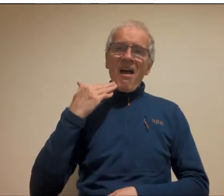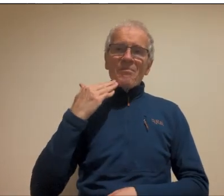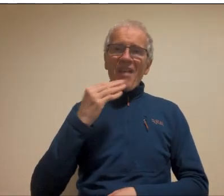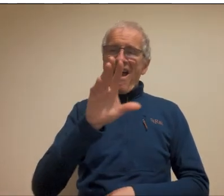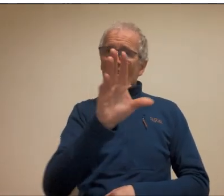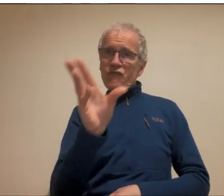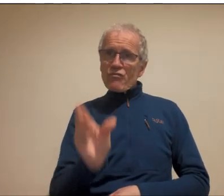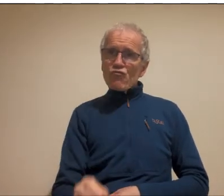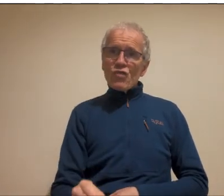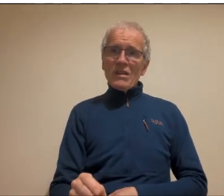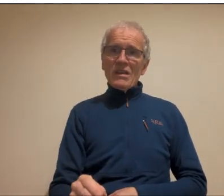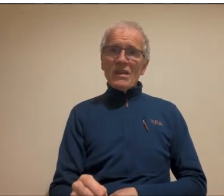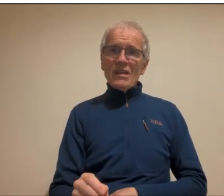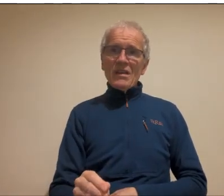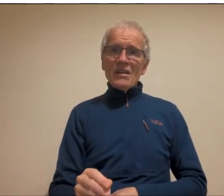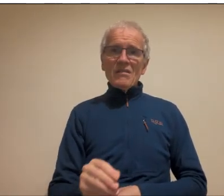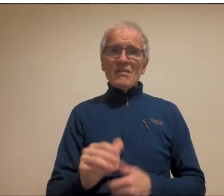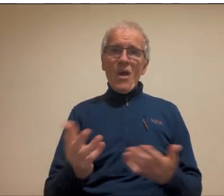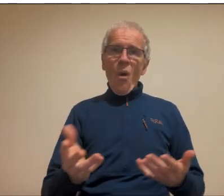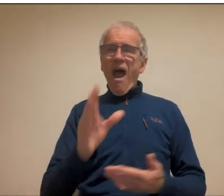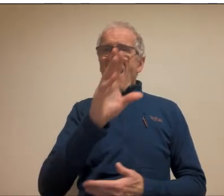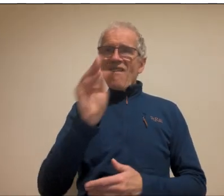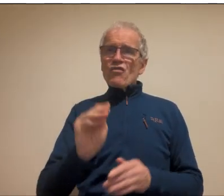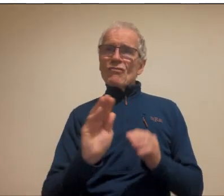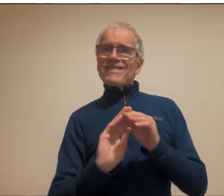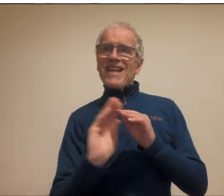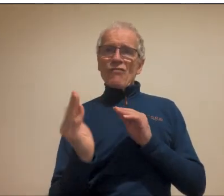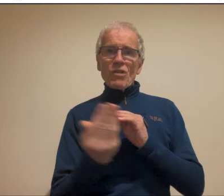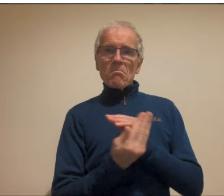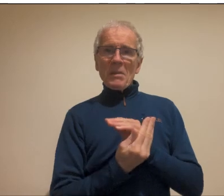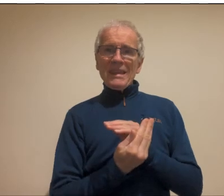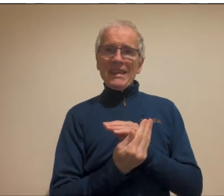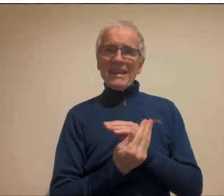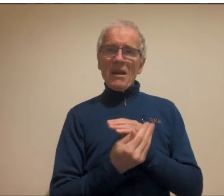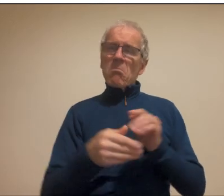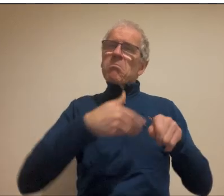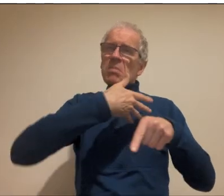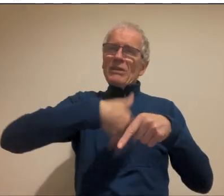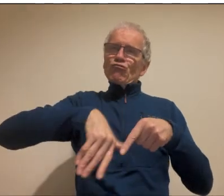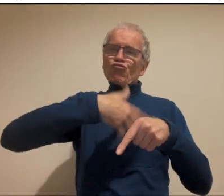background have an increased risk of getting CVD.